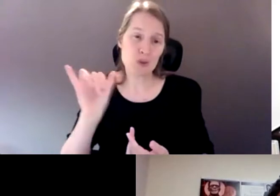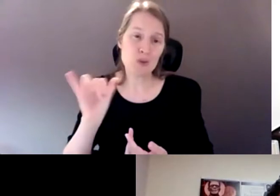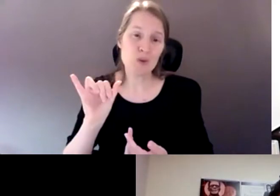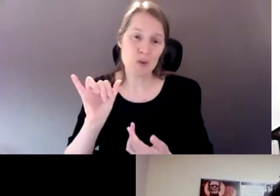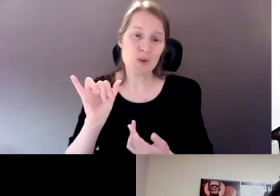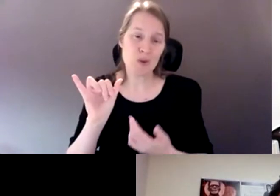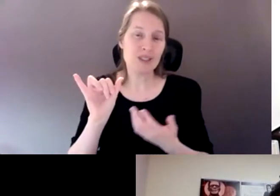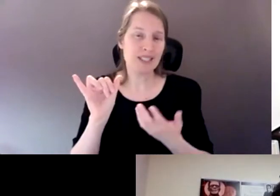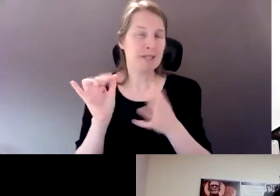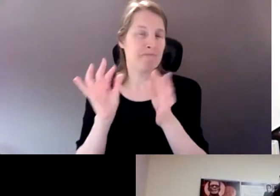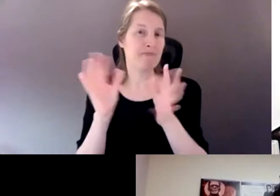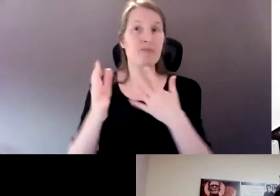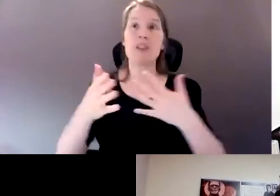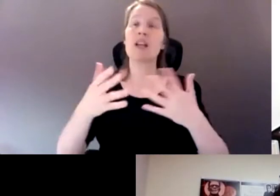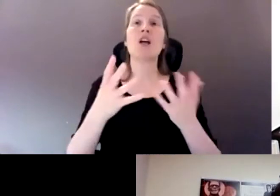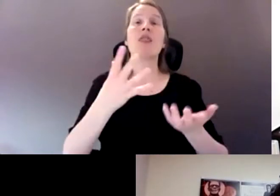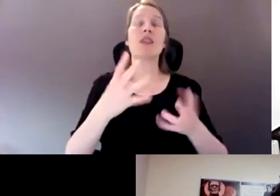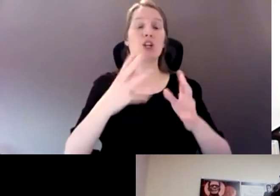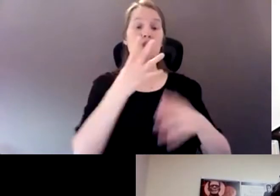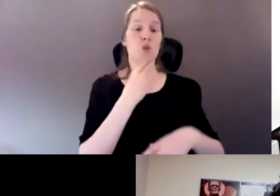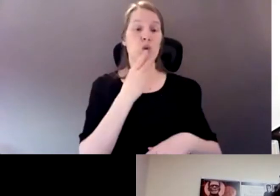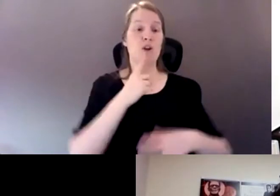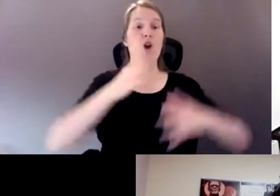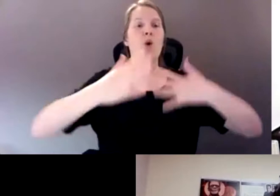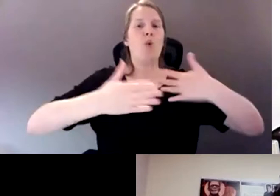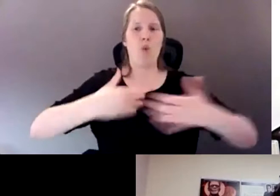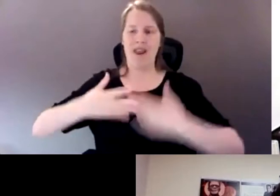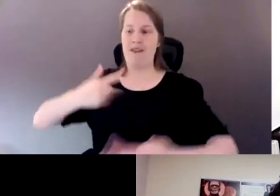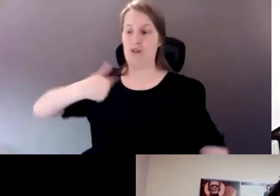who were, again, whatever the Jews are, whatever the anti-Semites